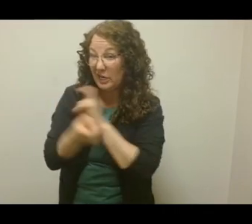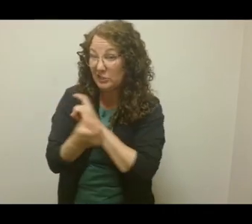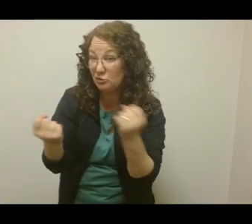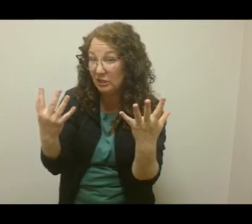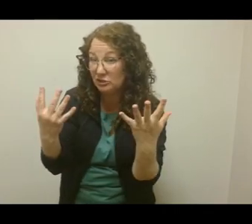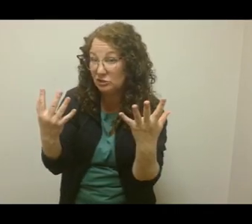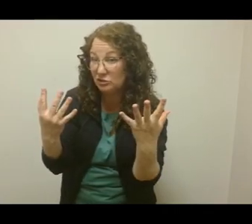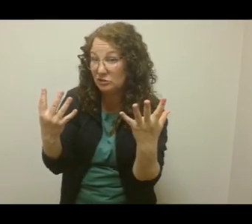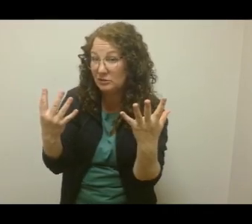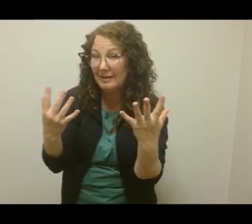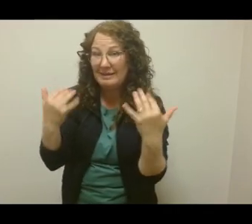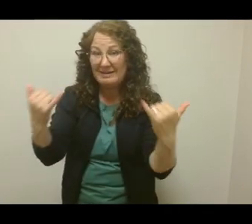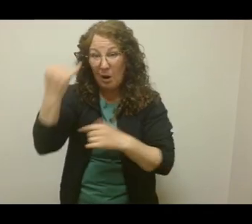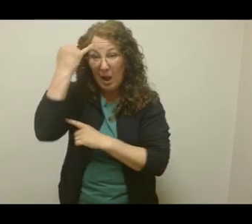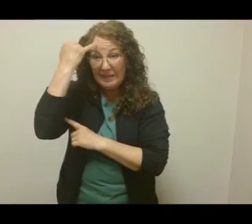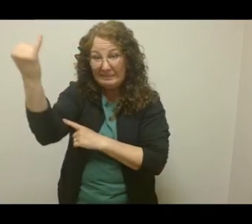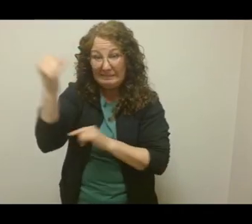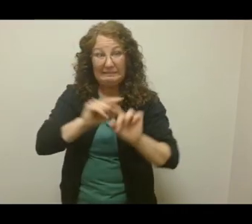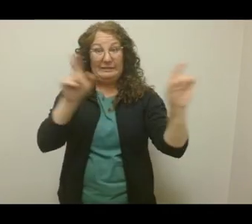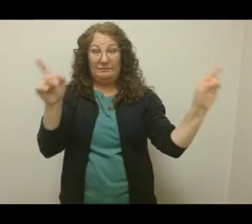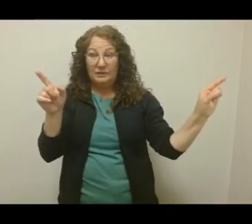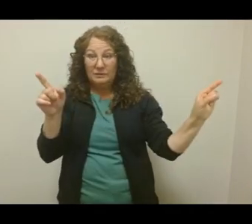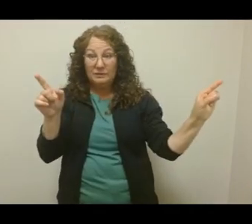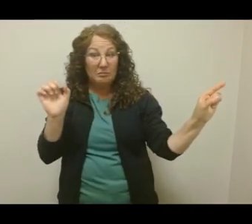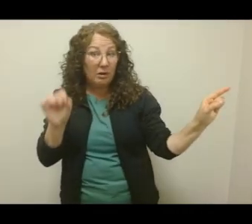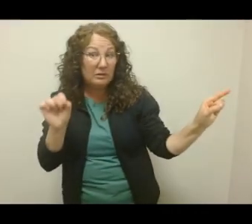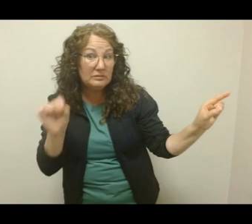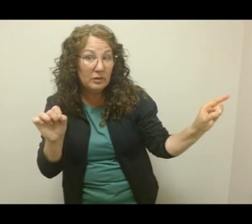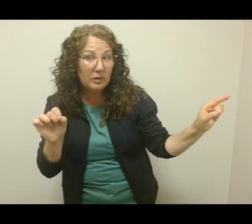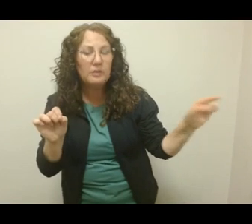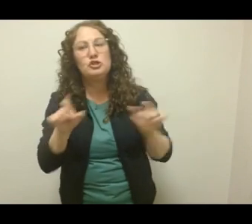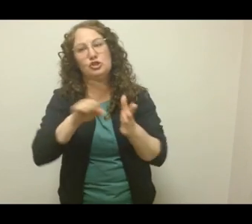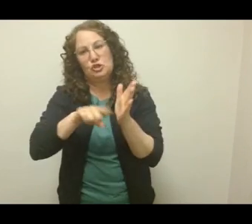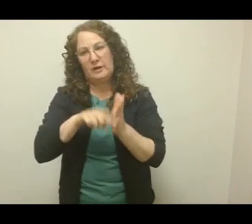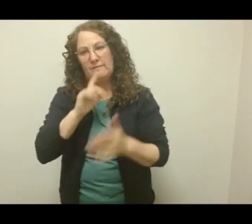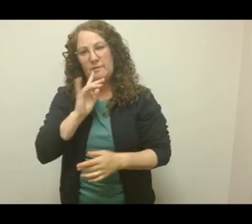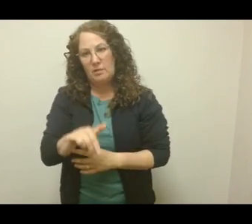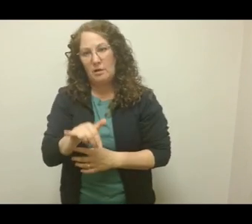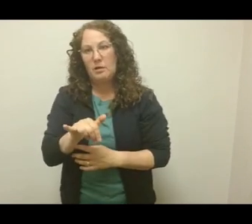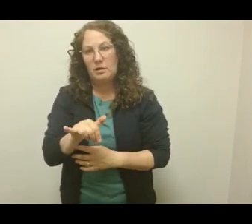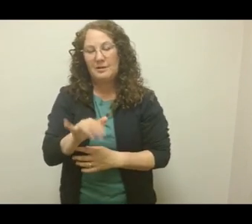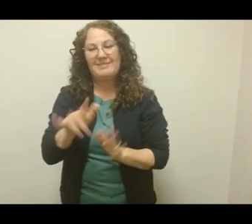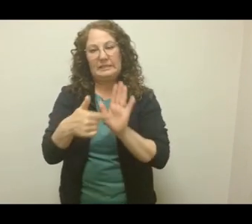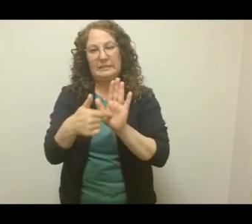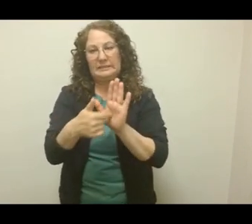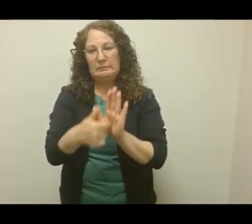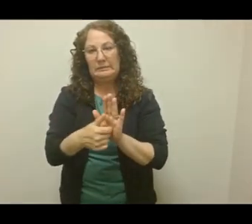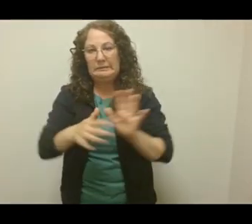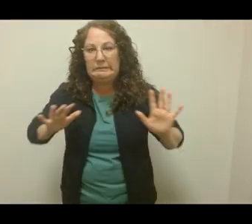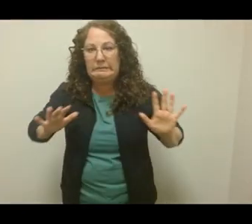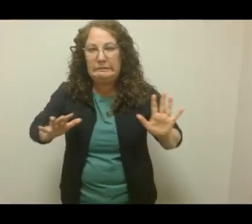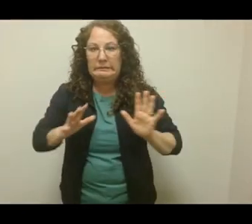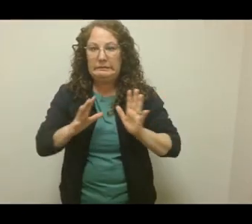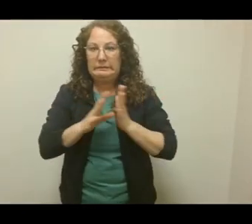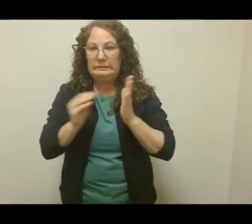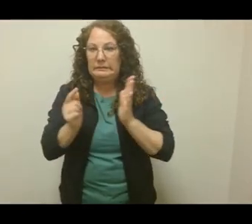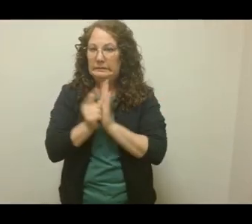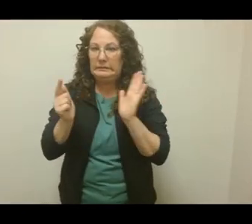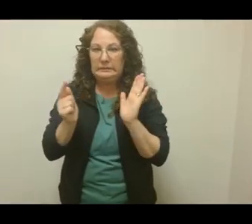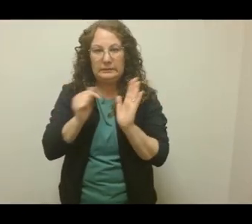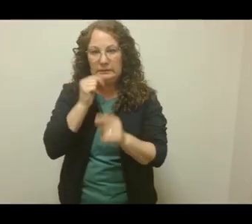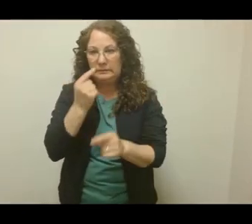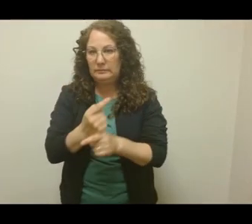much and now the ideas are different? Right? Again, that's that kind of an example of accidental plagiarism that we talked about